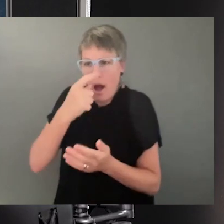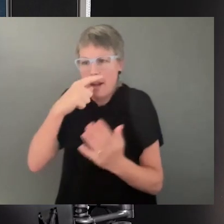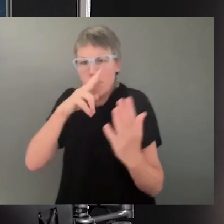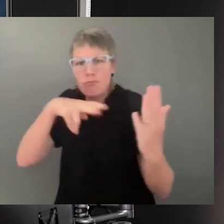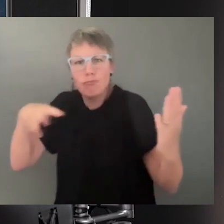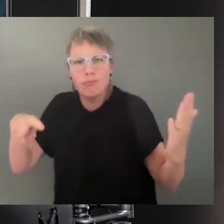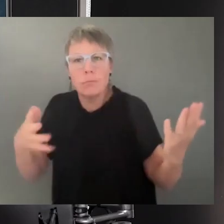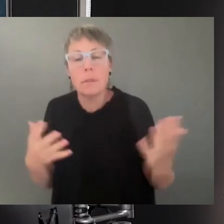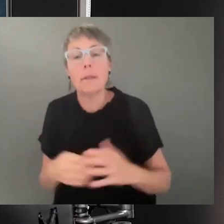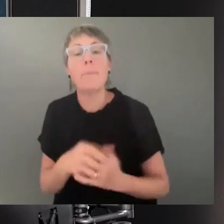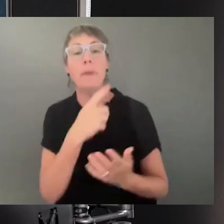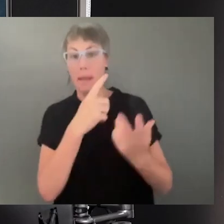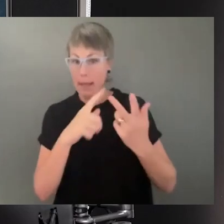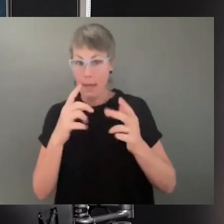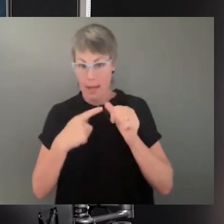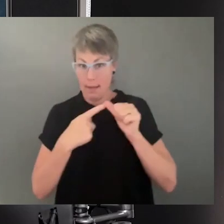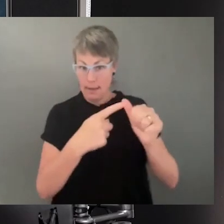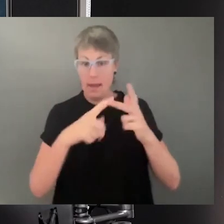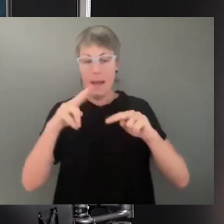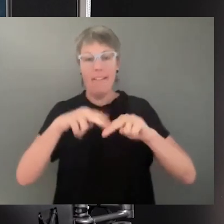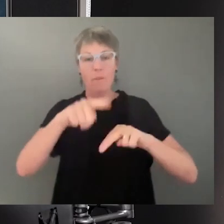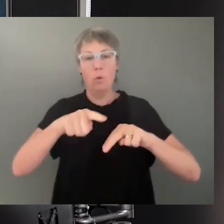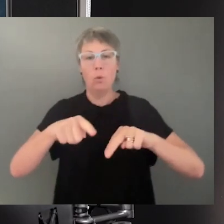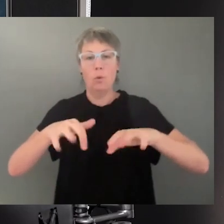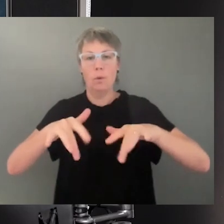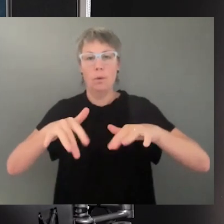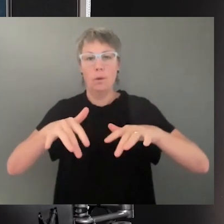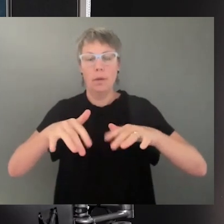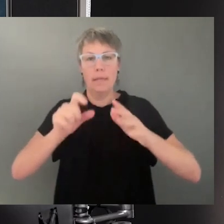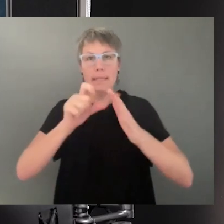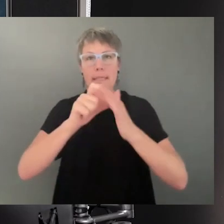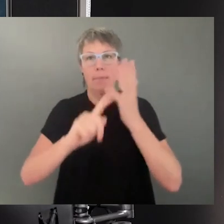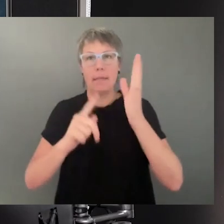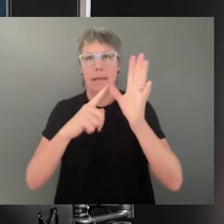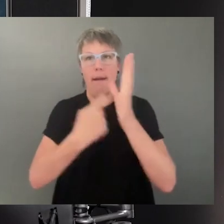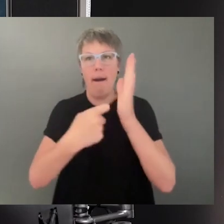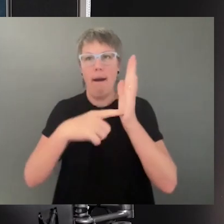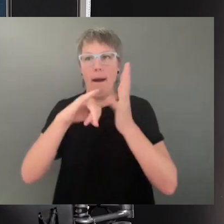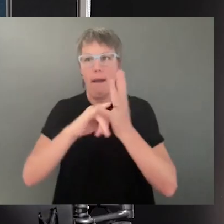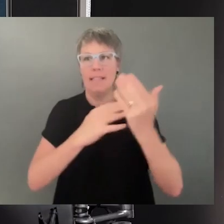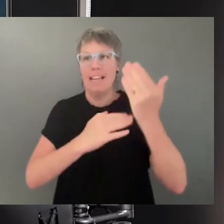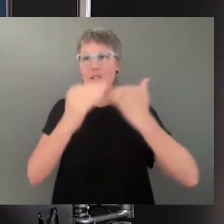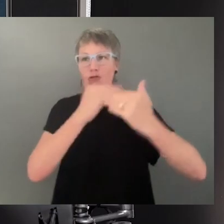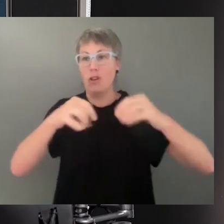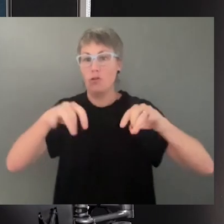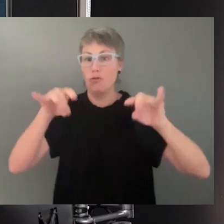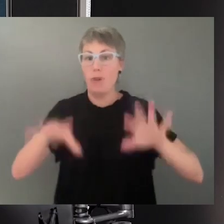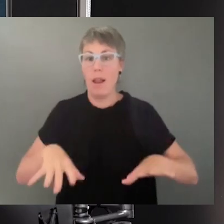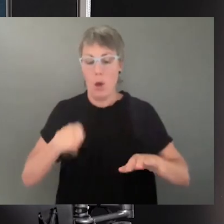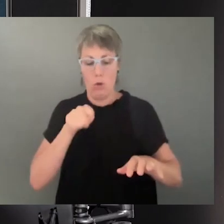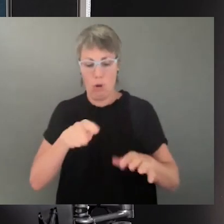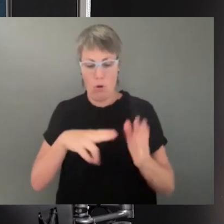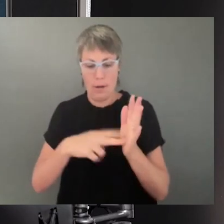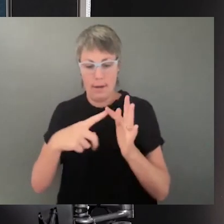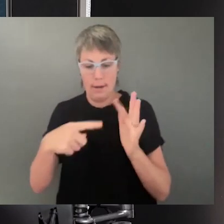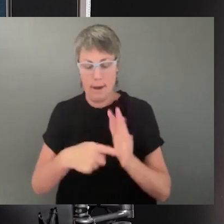Australia.net into any search engine, it should come up, or just search those words. It has been, and we